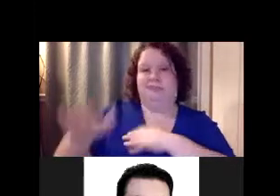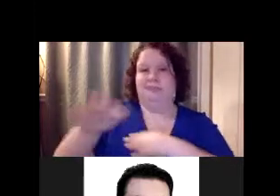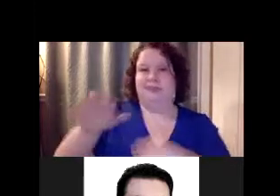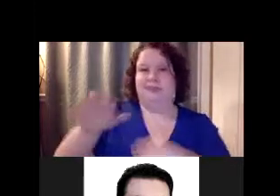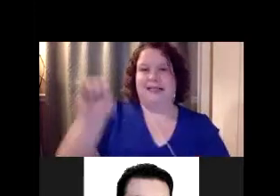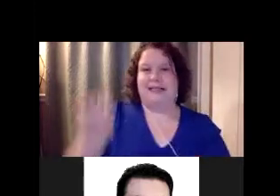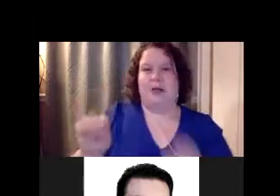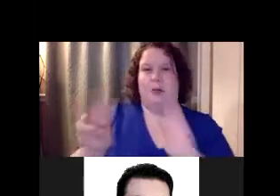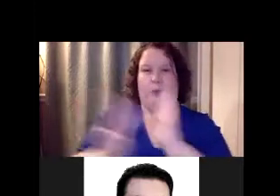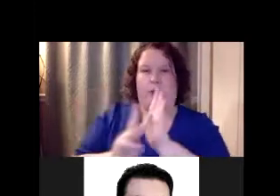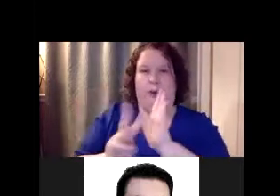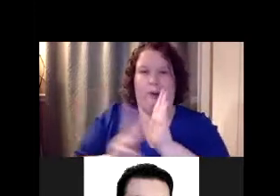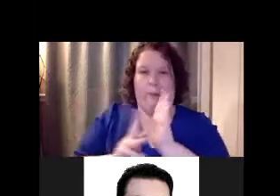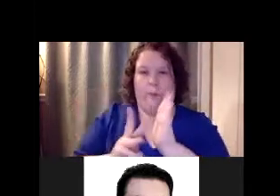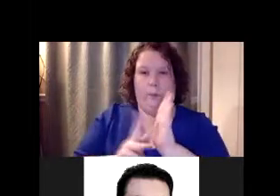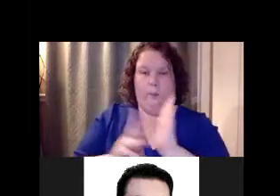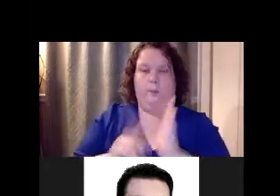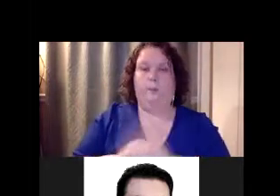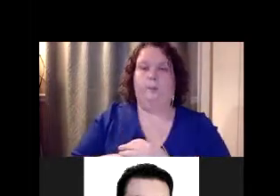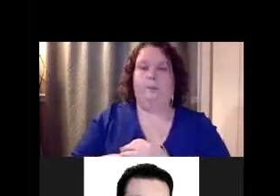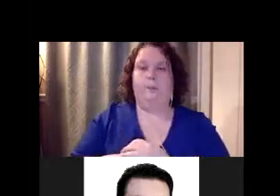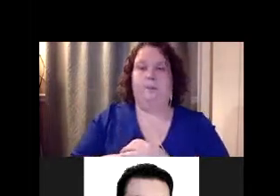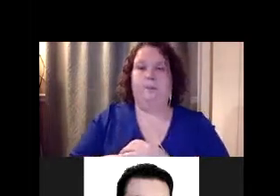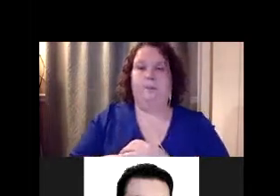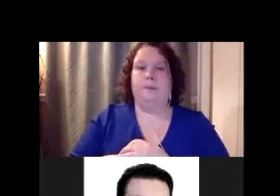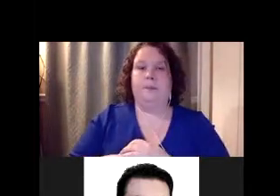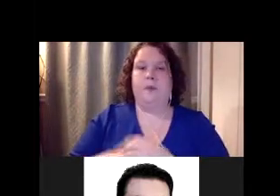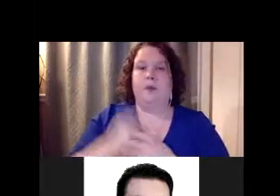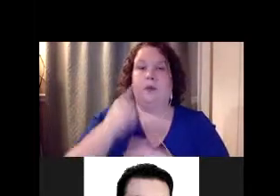At the campus level,